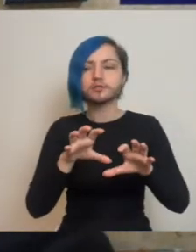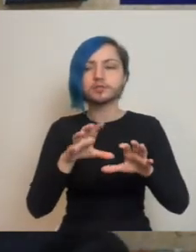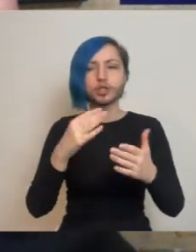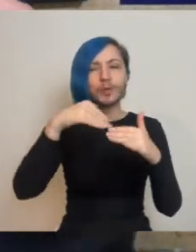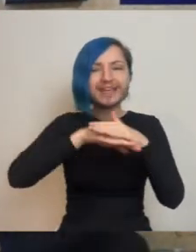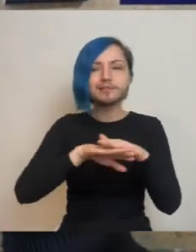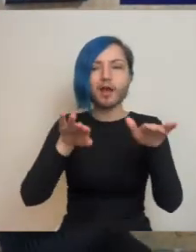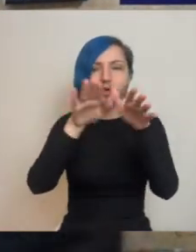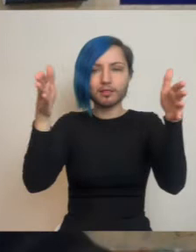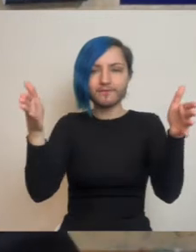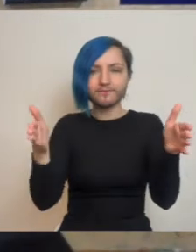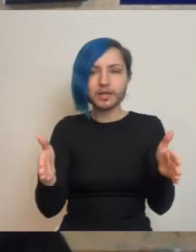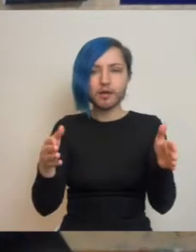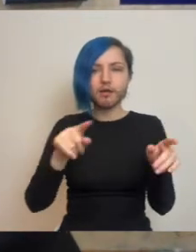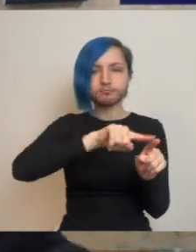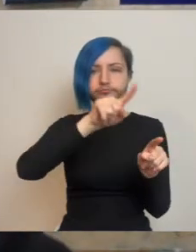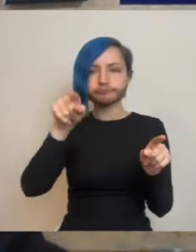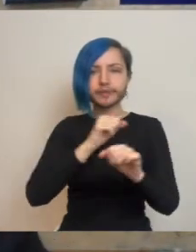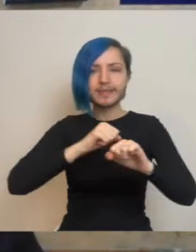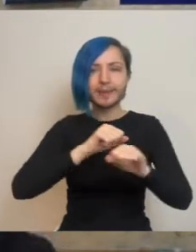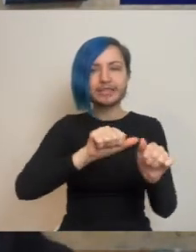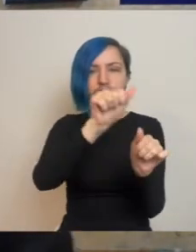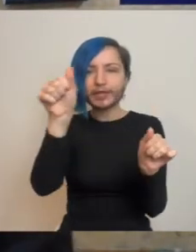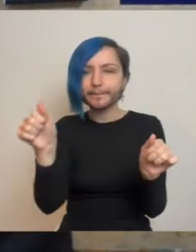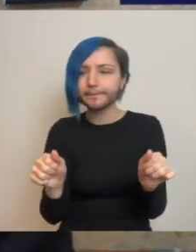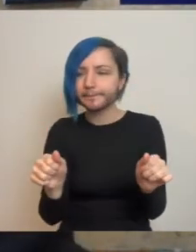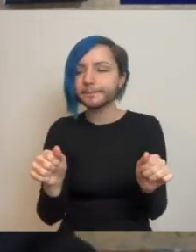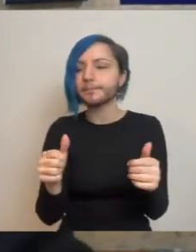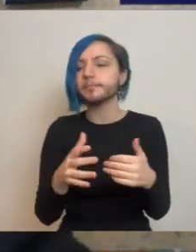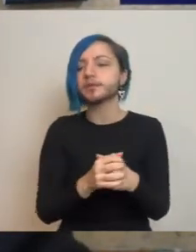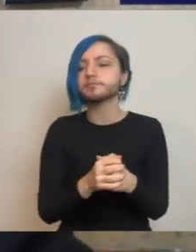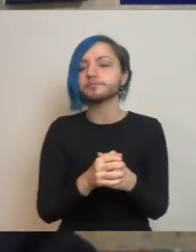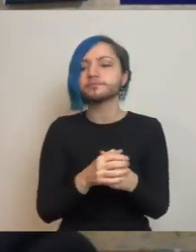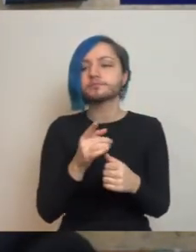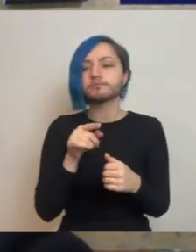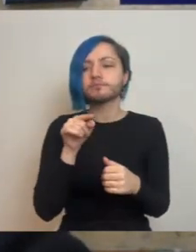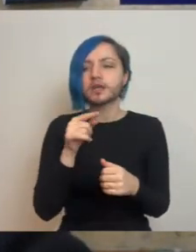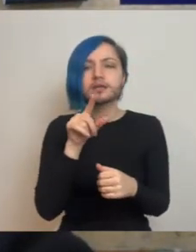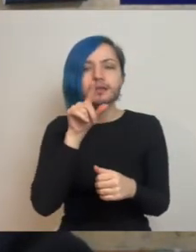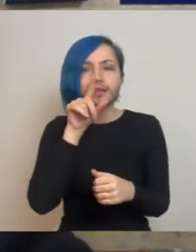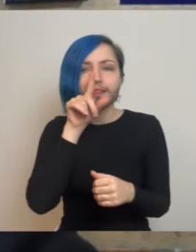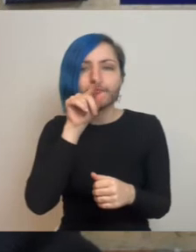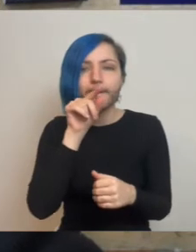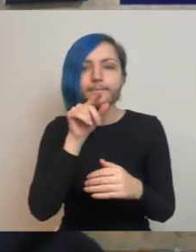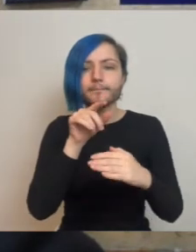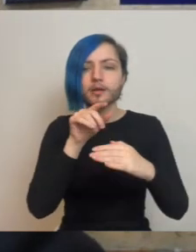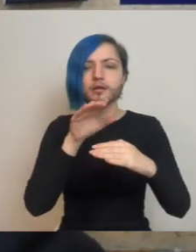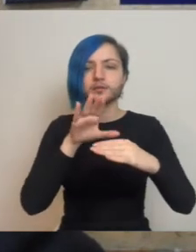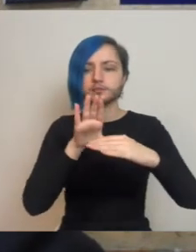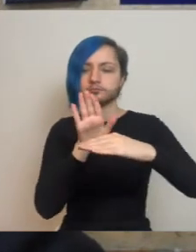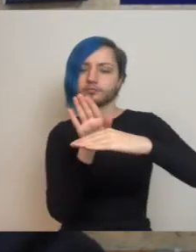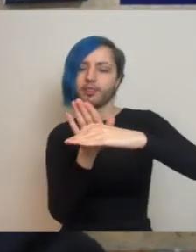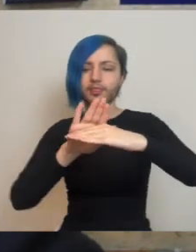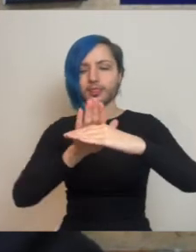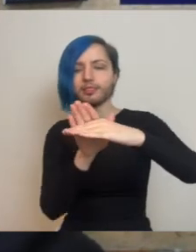figure, and how the sort of how the bird sort of leaves the body of the figure.